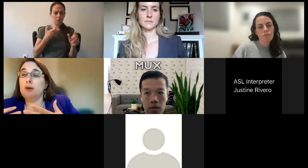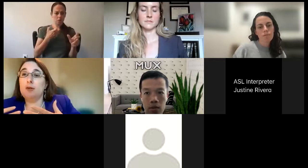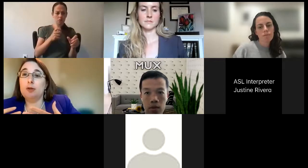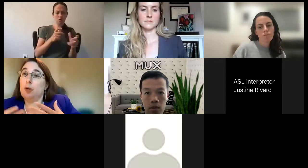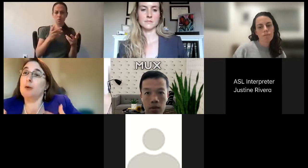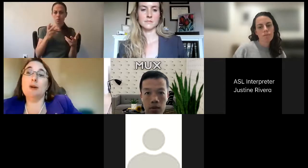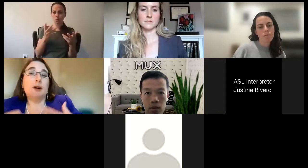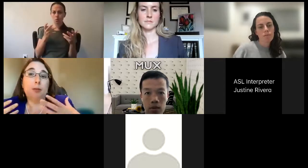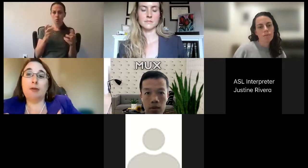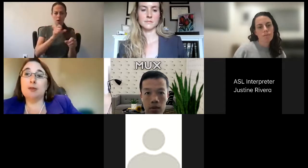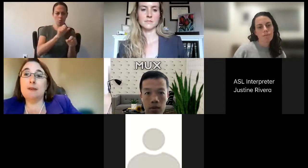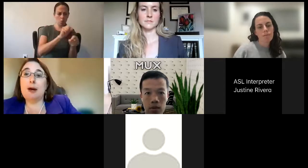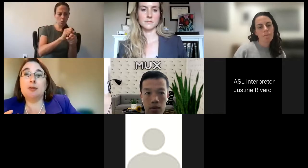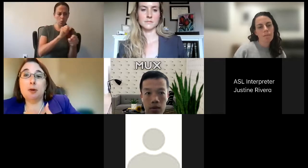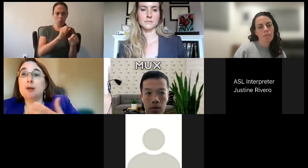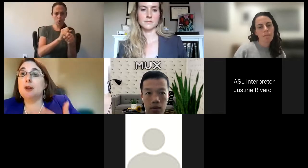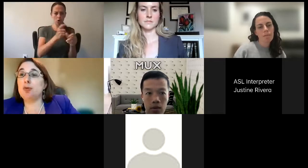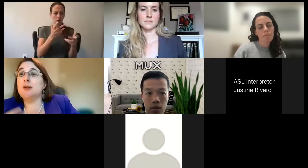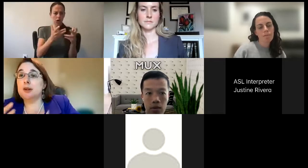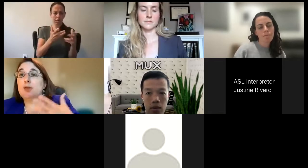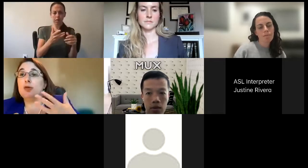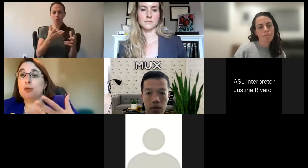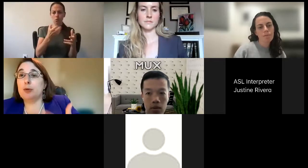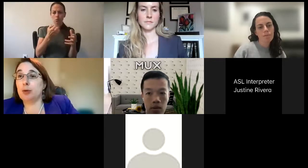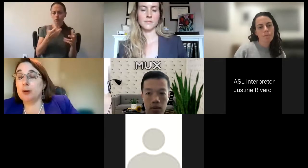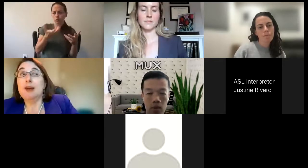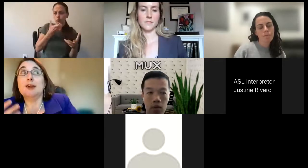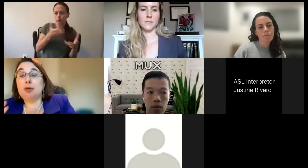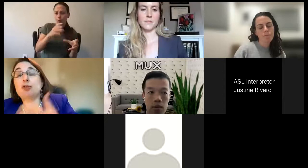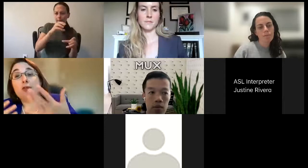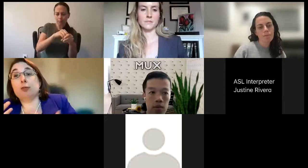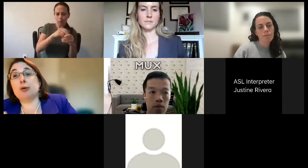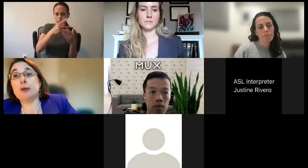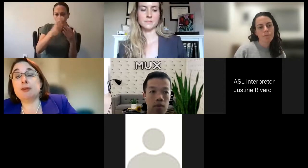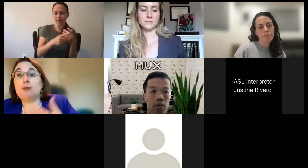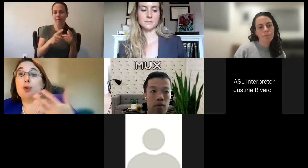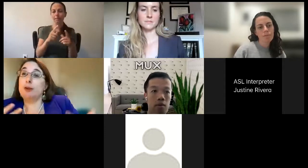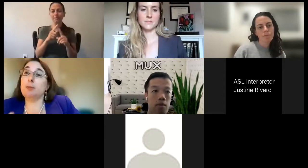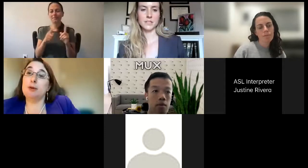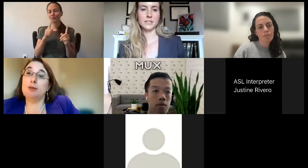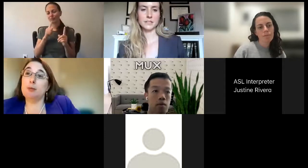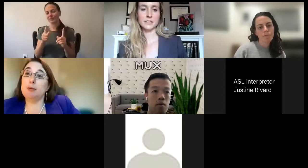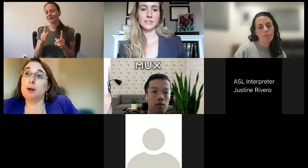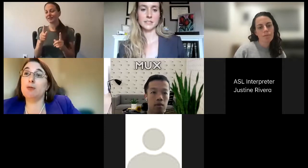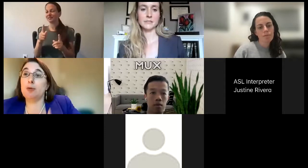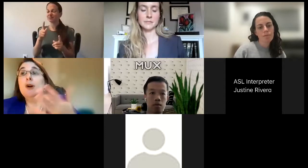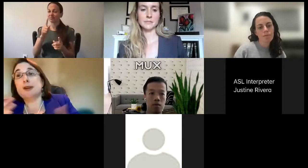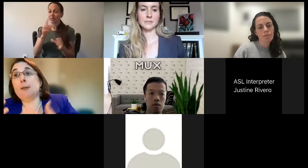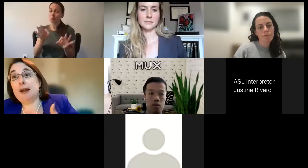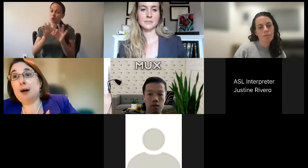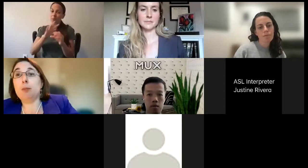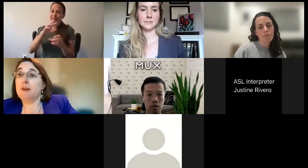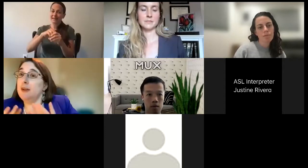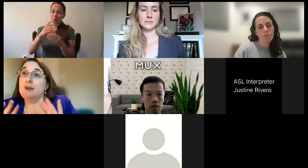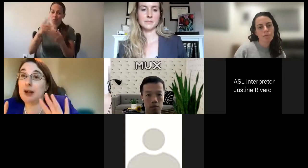of the low income and things like that. Sometimes you need to get into those programs, especially since those programs have a grace period sometimes. So if you time